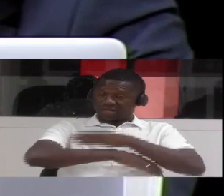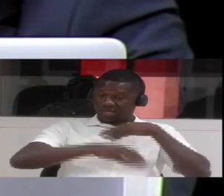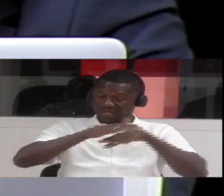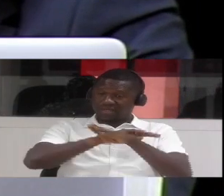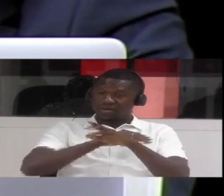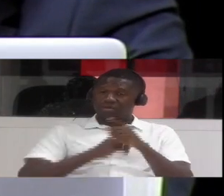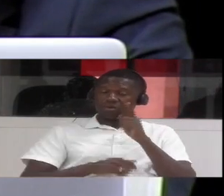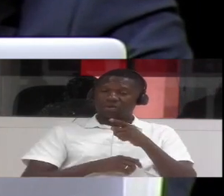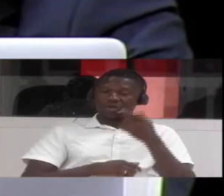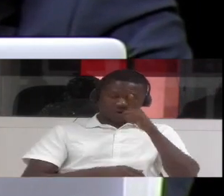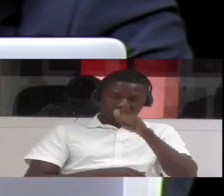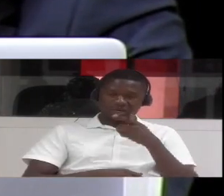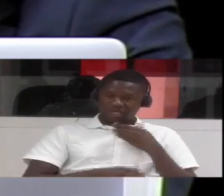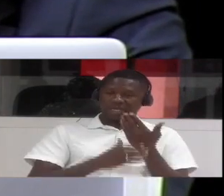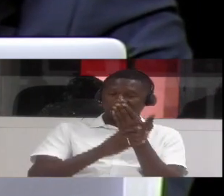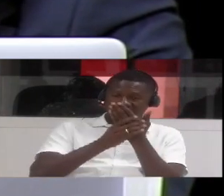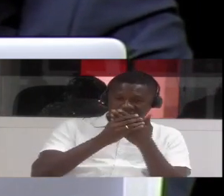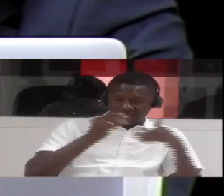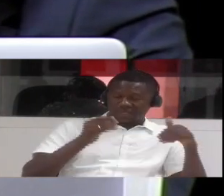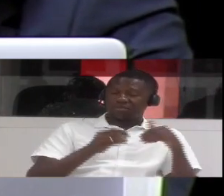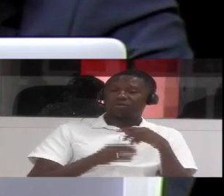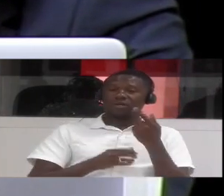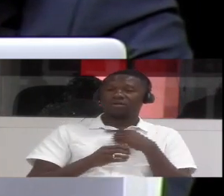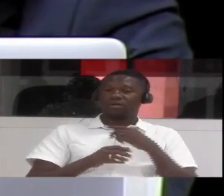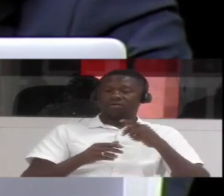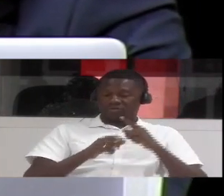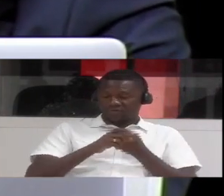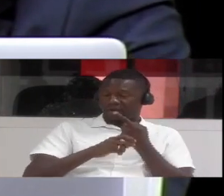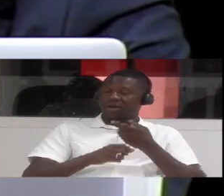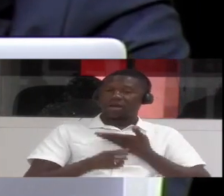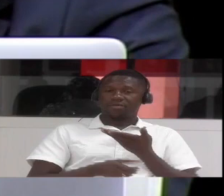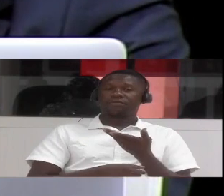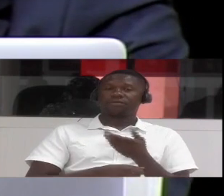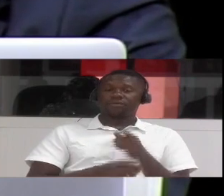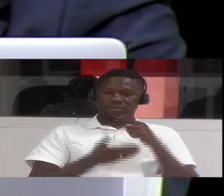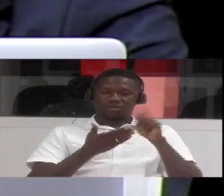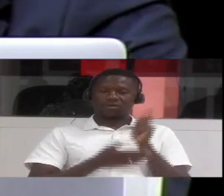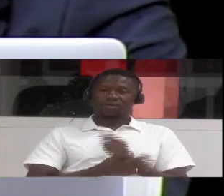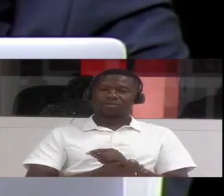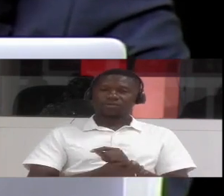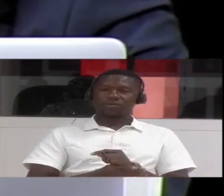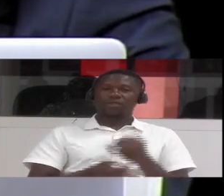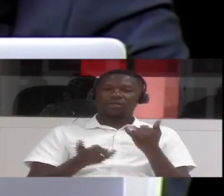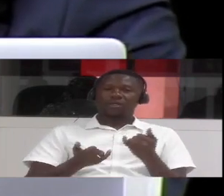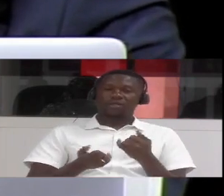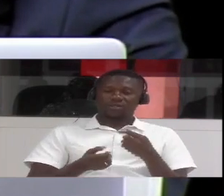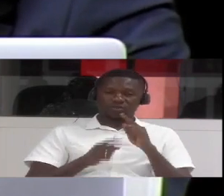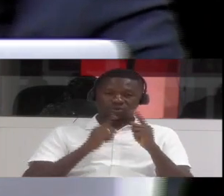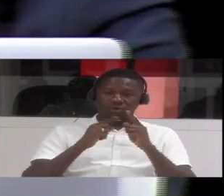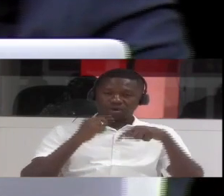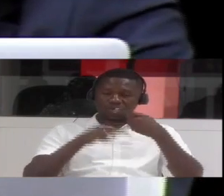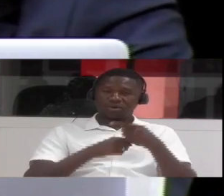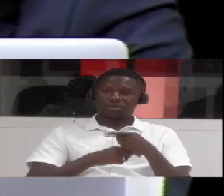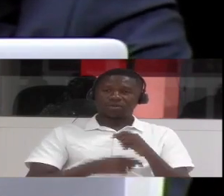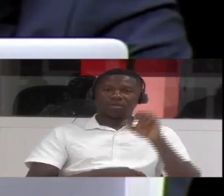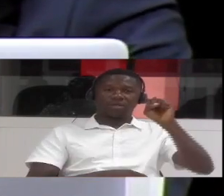they escaped without any fatalities. Correct? That's right. Now let's talk about Sam Obi,